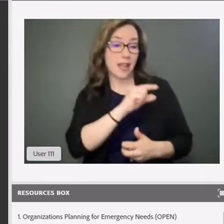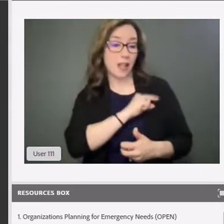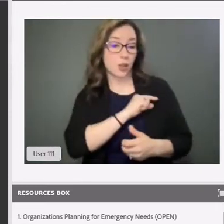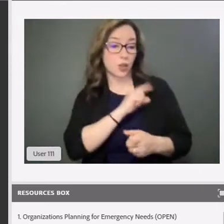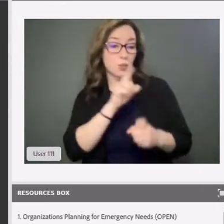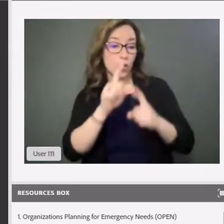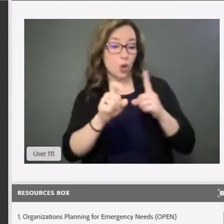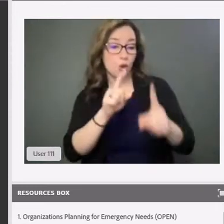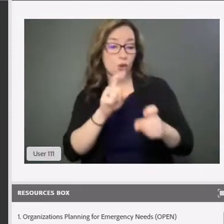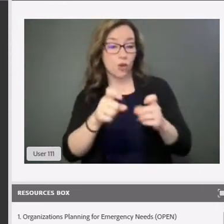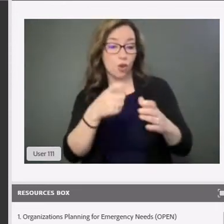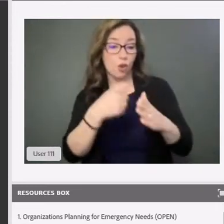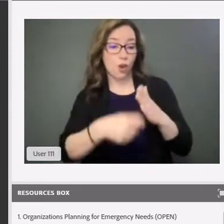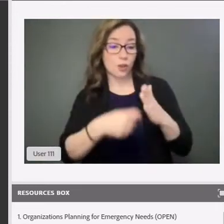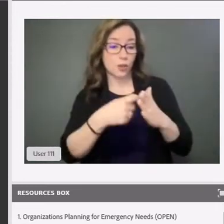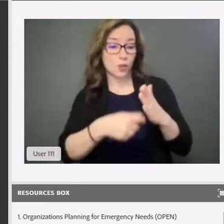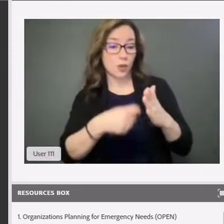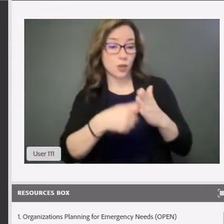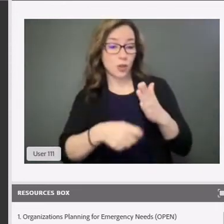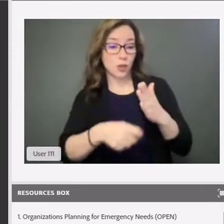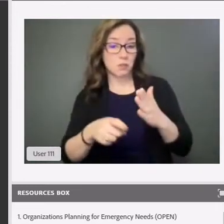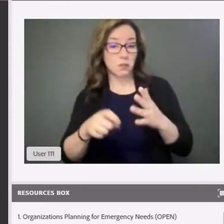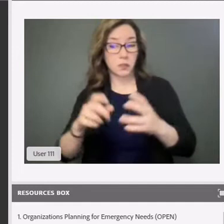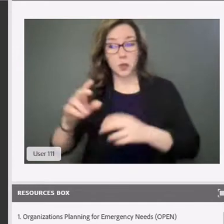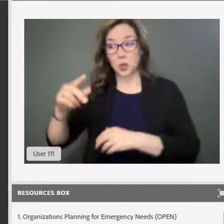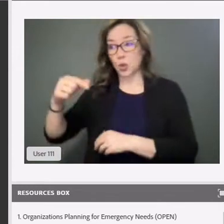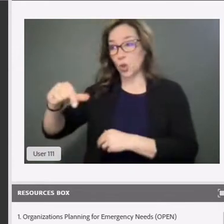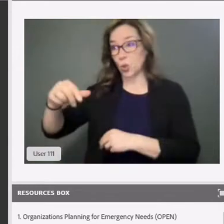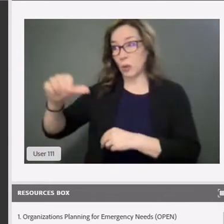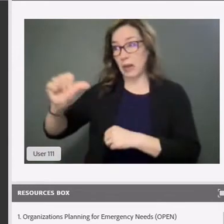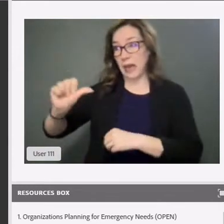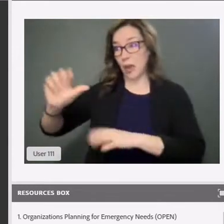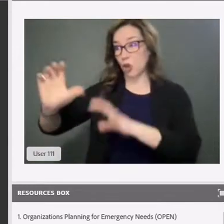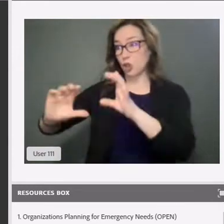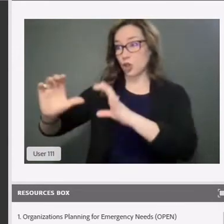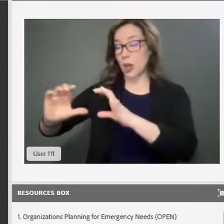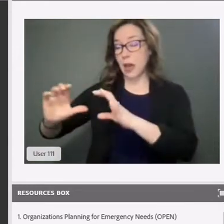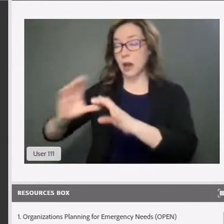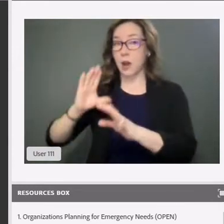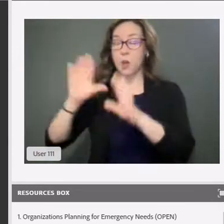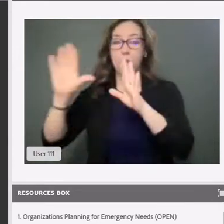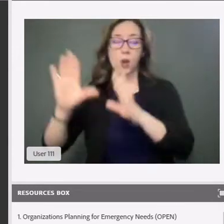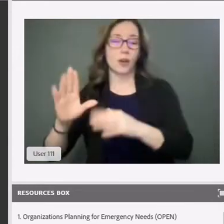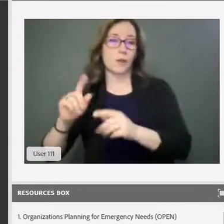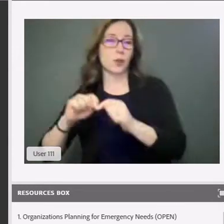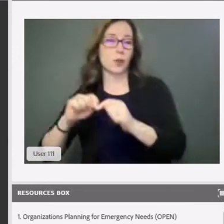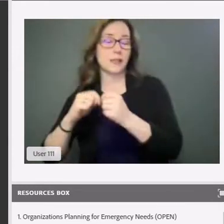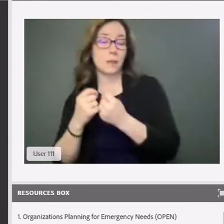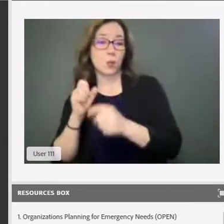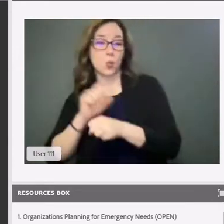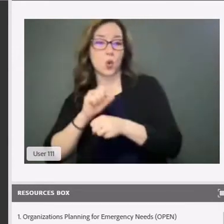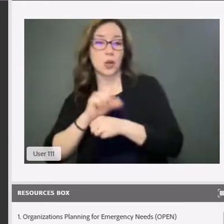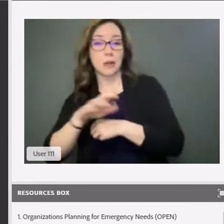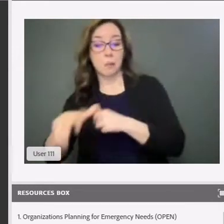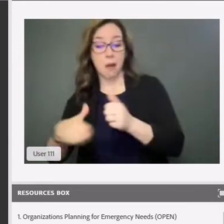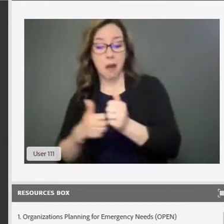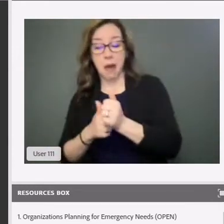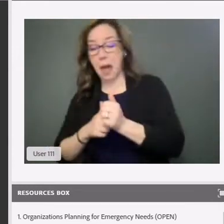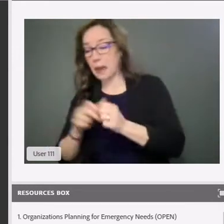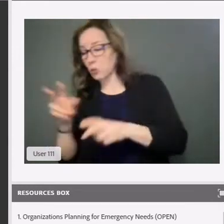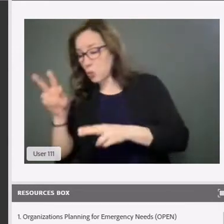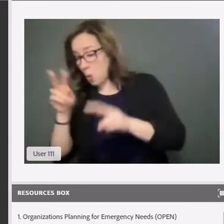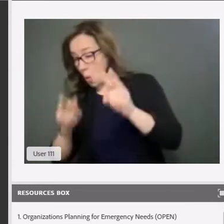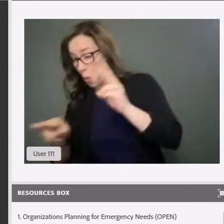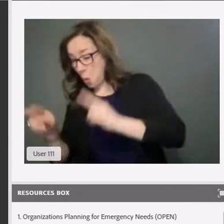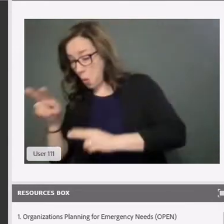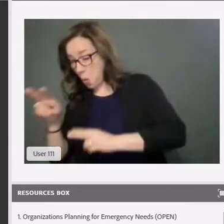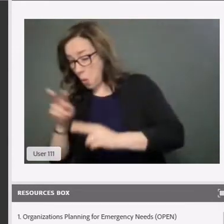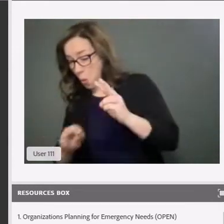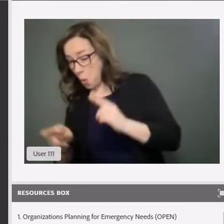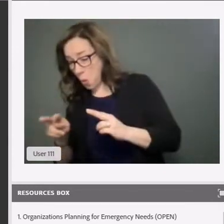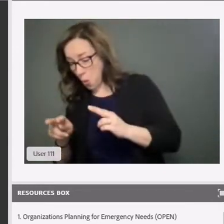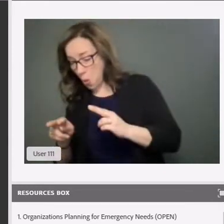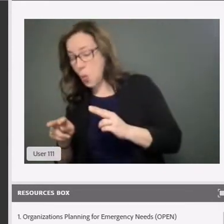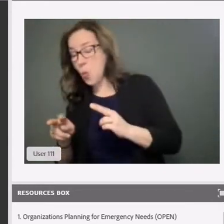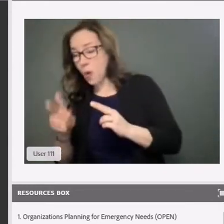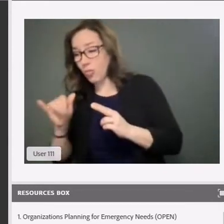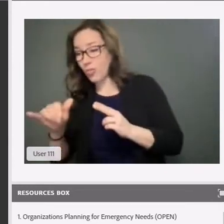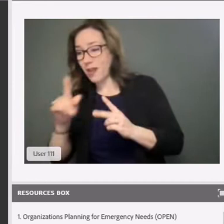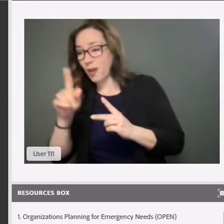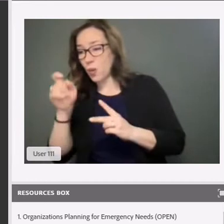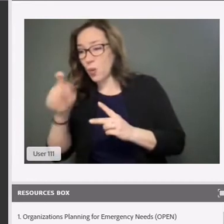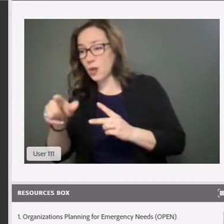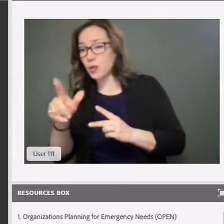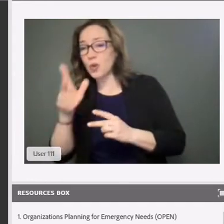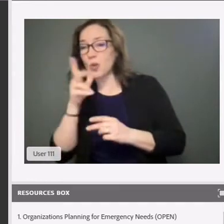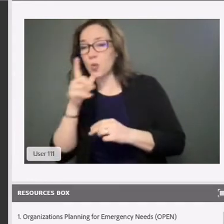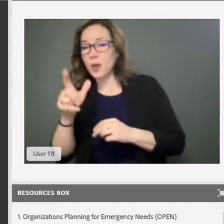question into the Q&A, into the chat, our team, our wonderful team who's working behind the scenes to make this webinar happen, they're going to take that question and